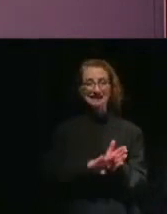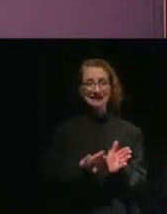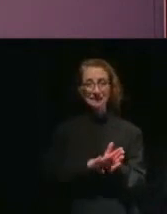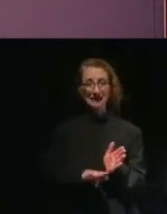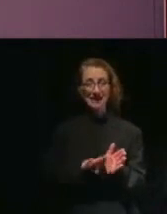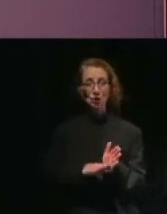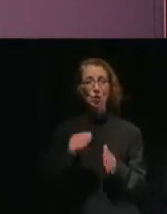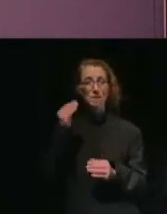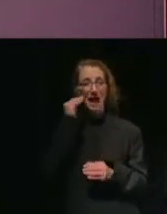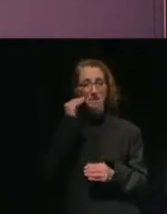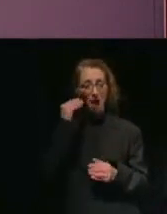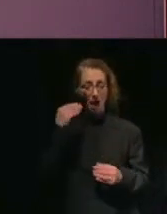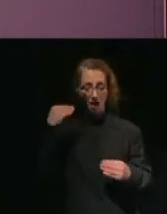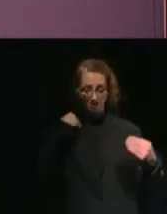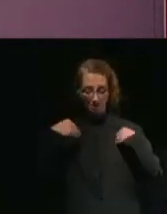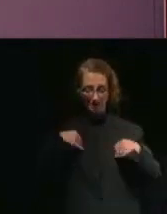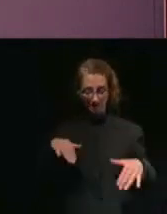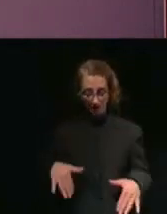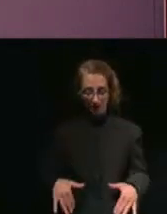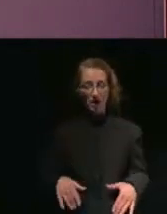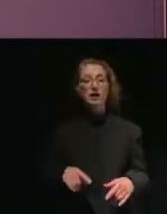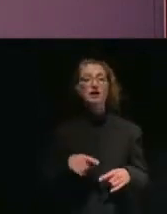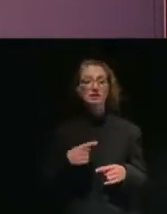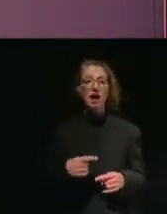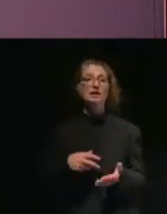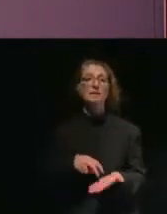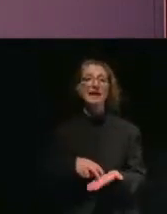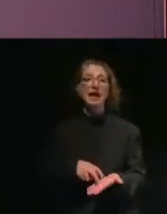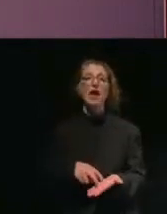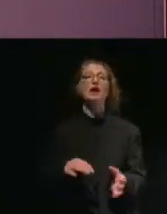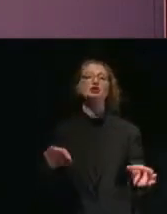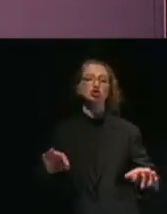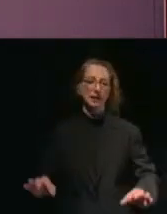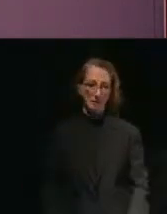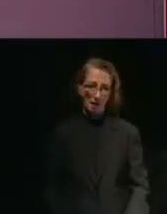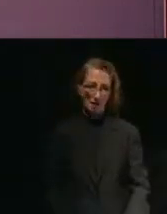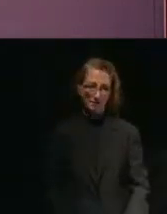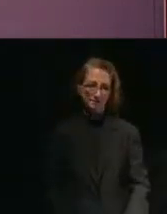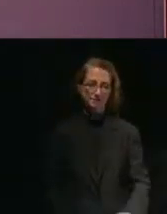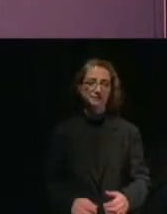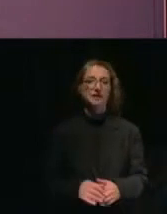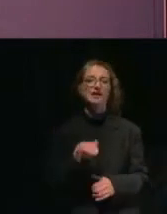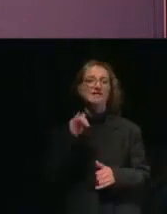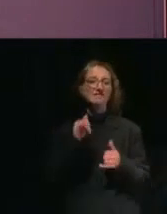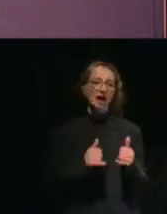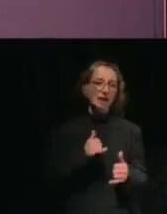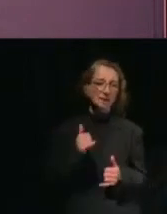more precarious the more discrimination that a person is forced to face with.